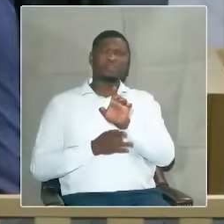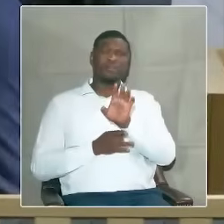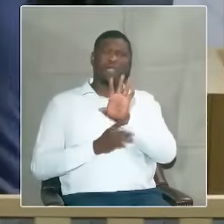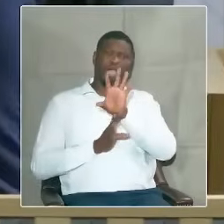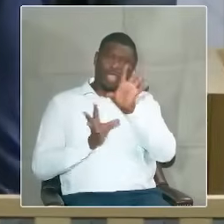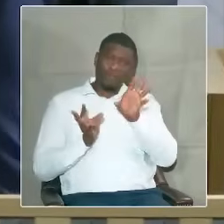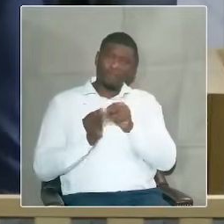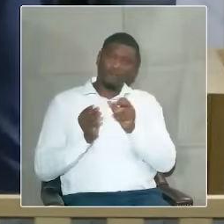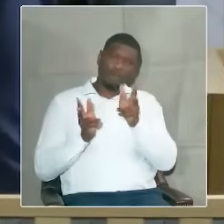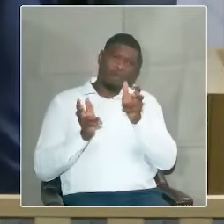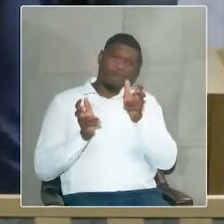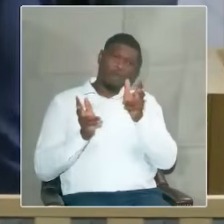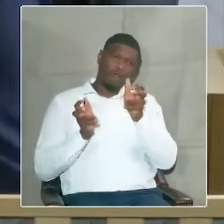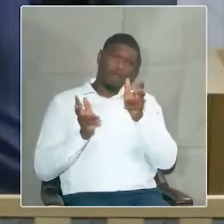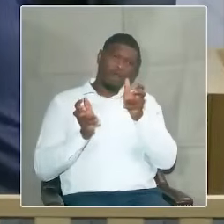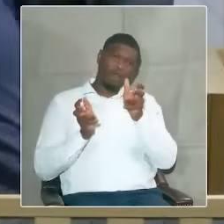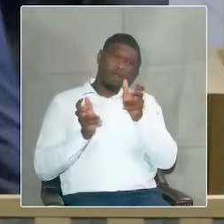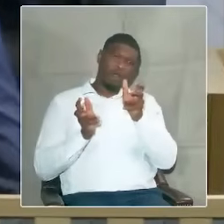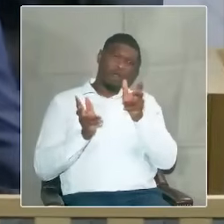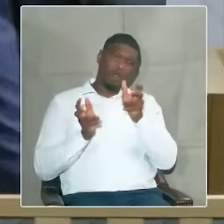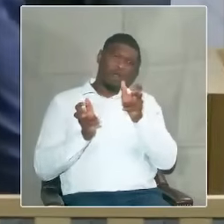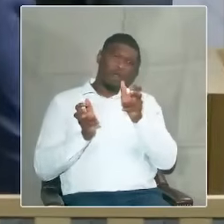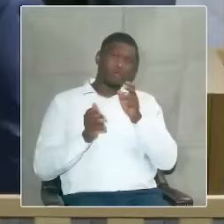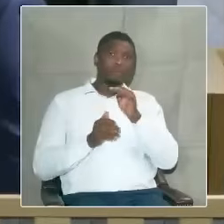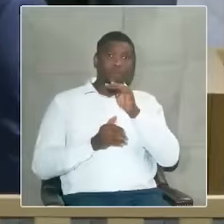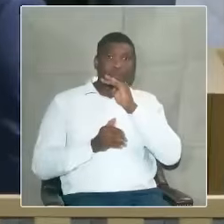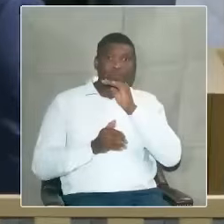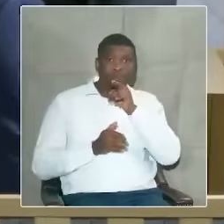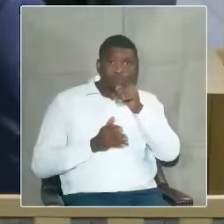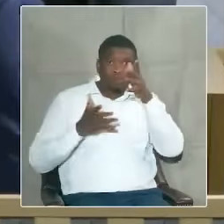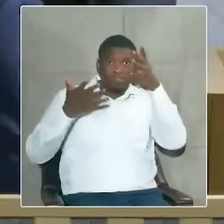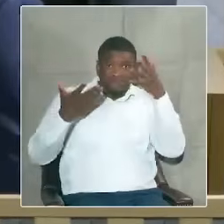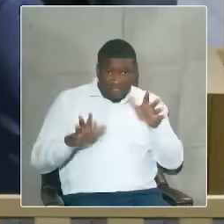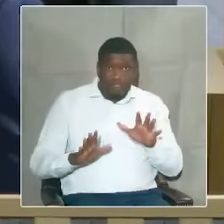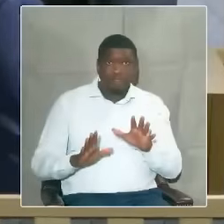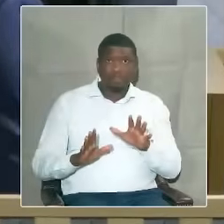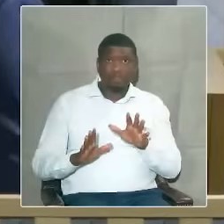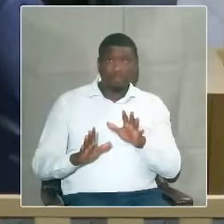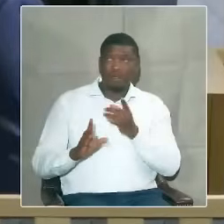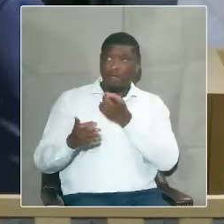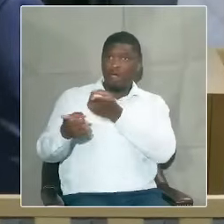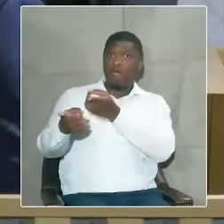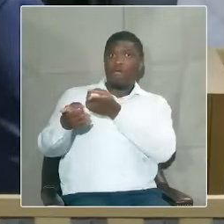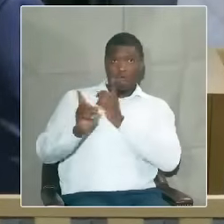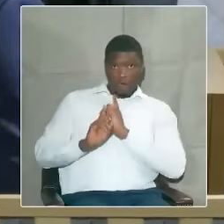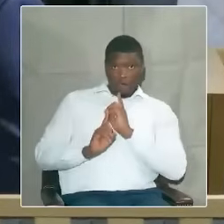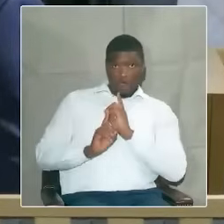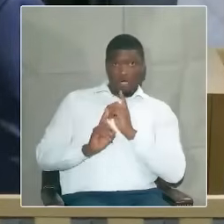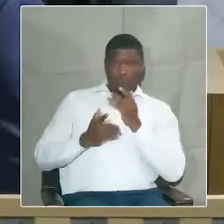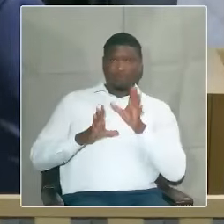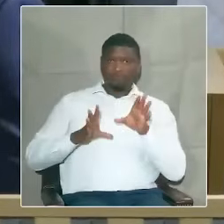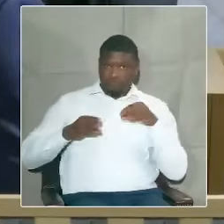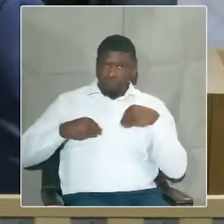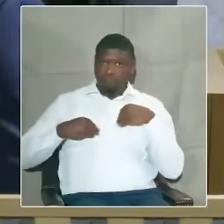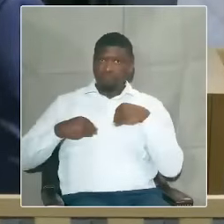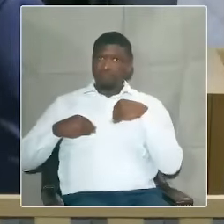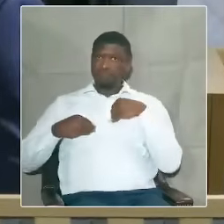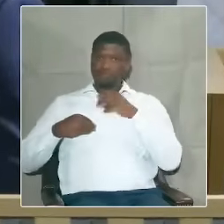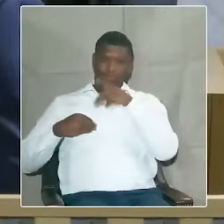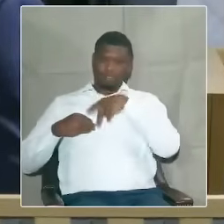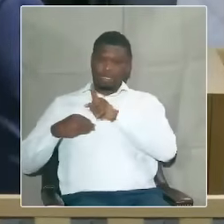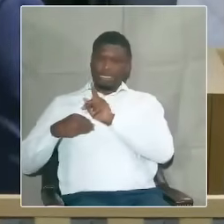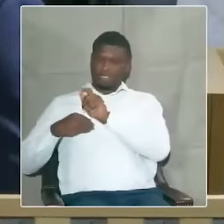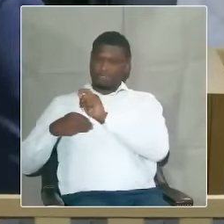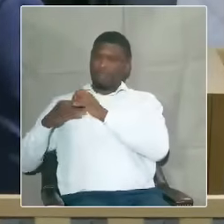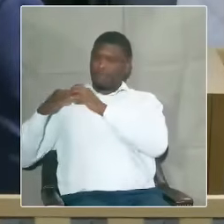me is that you had basically accepted that the PKTT